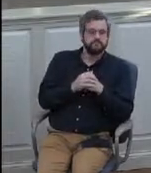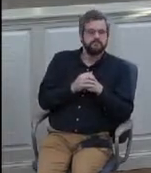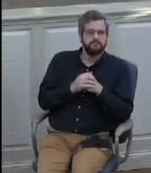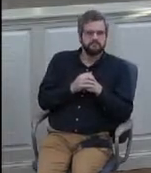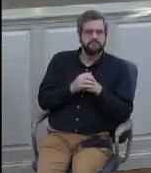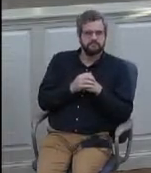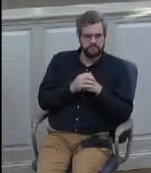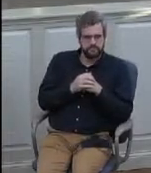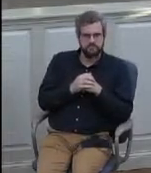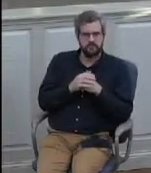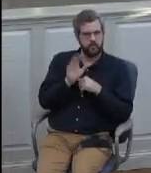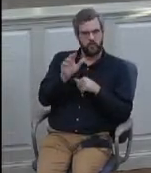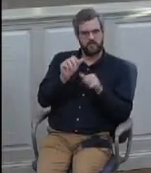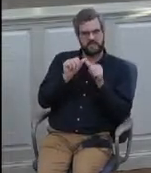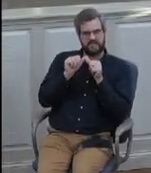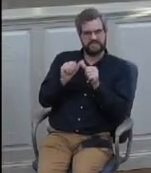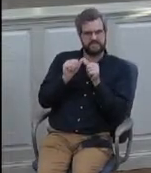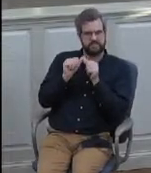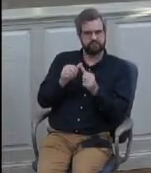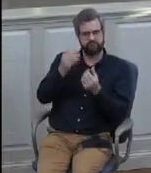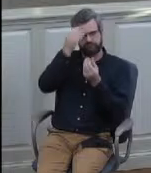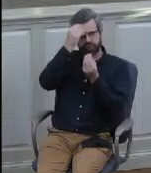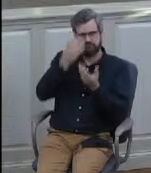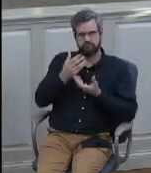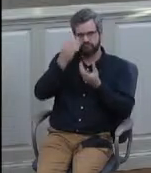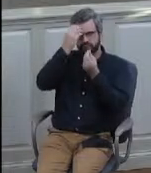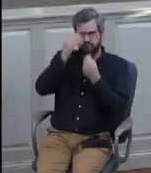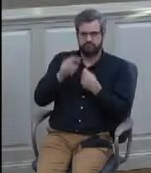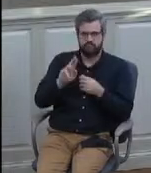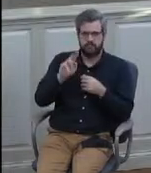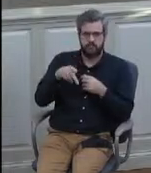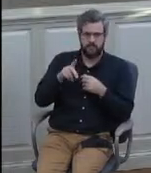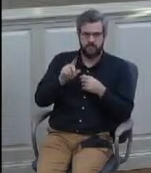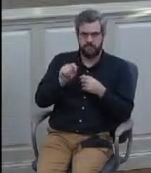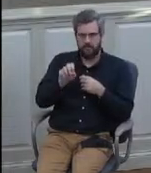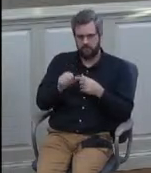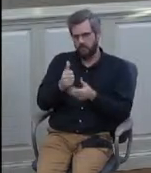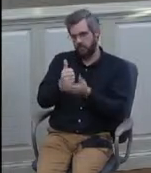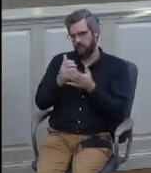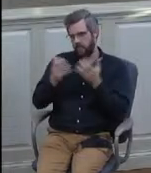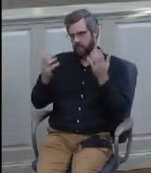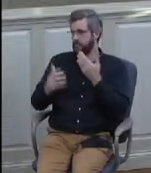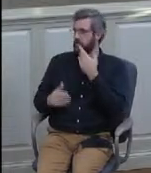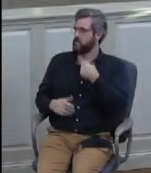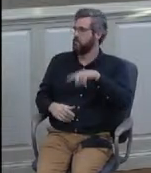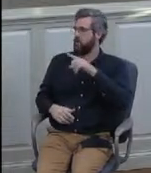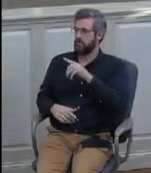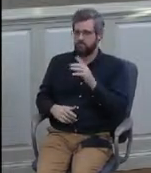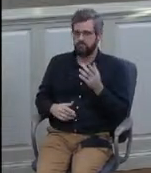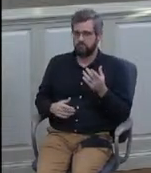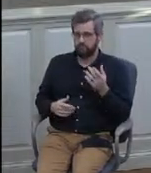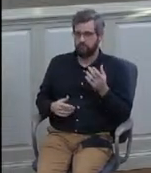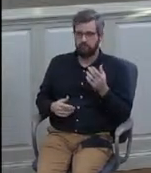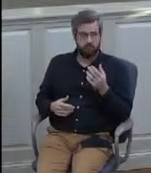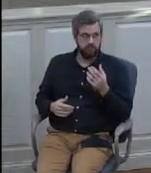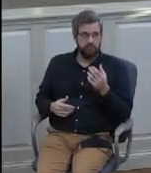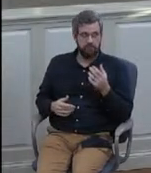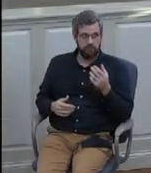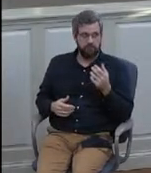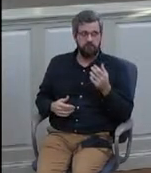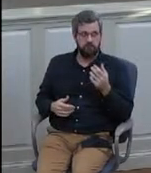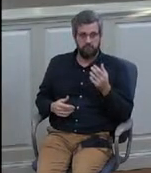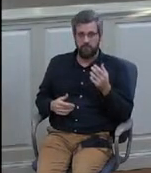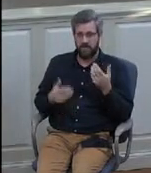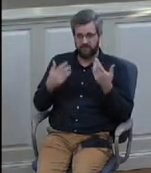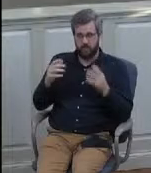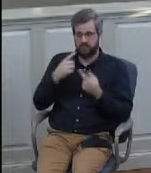the consistent updates that we're receiving now. That's been helpful. I appreciate you guys. I've said